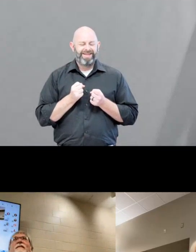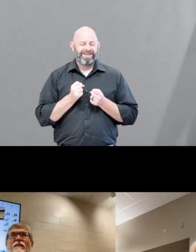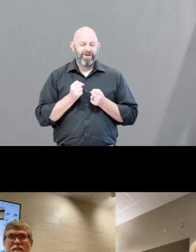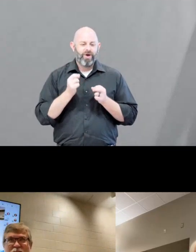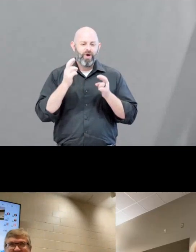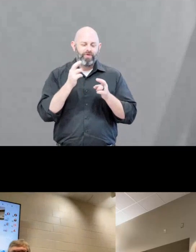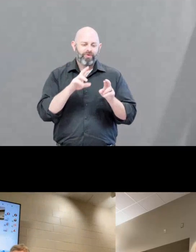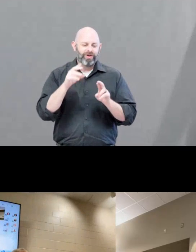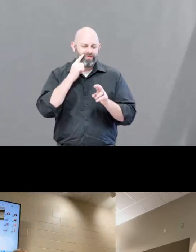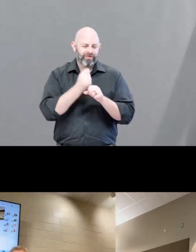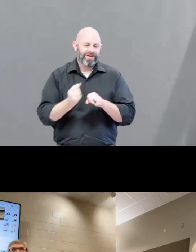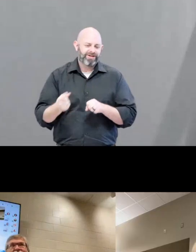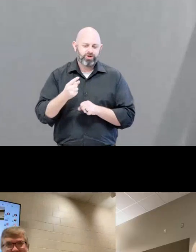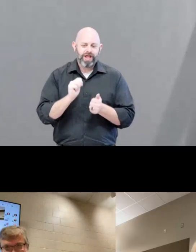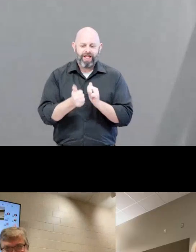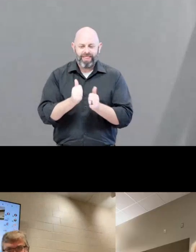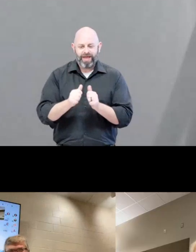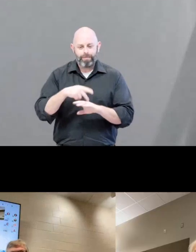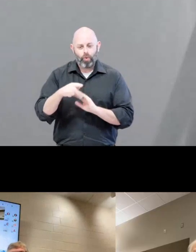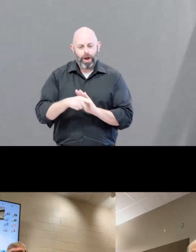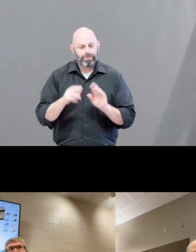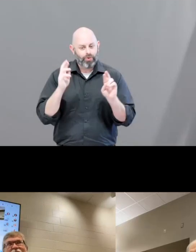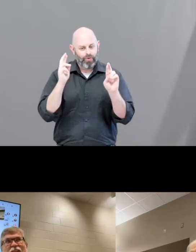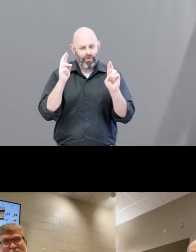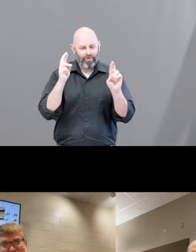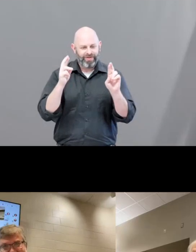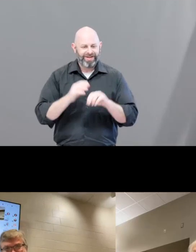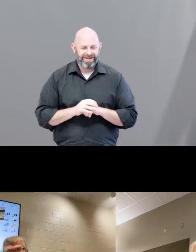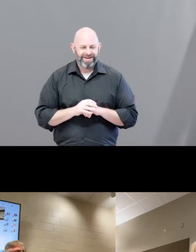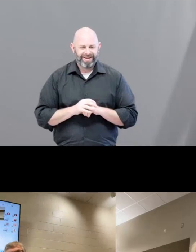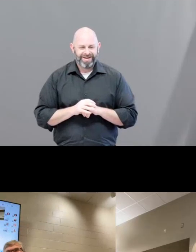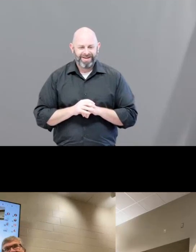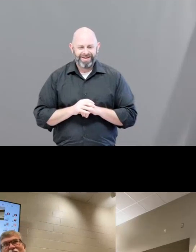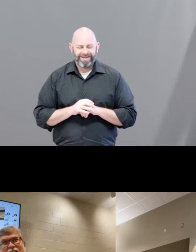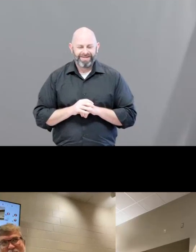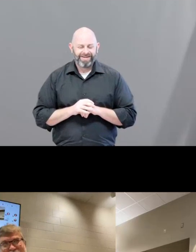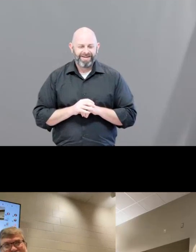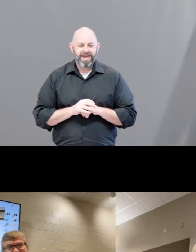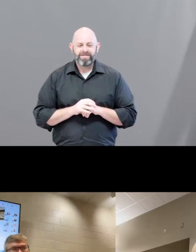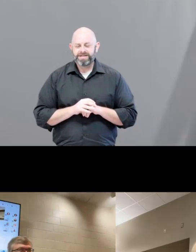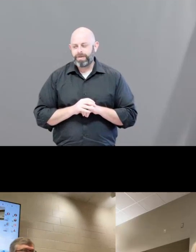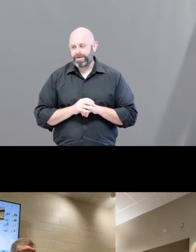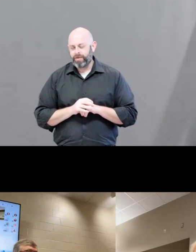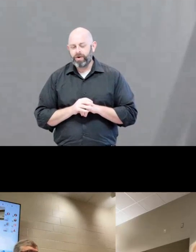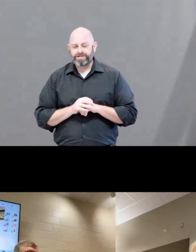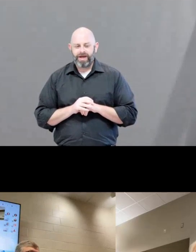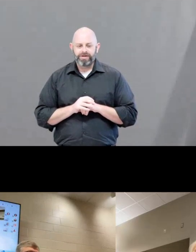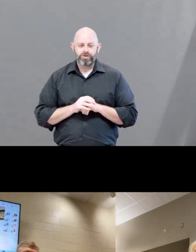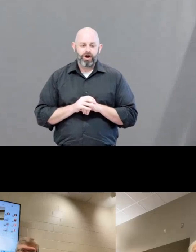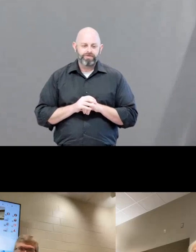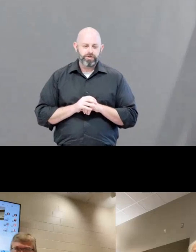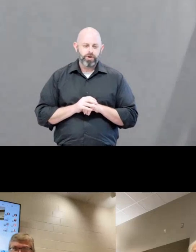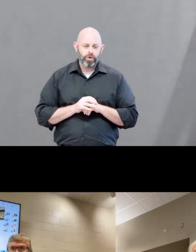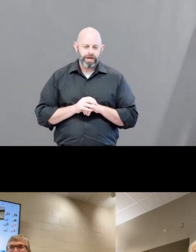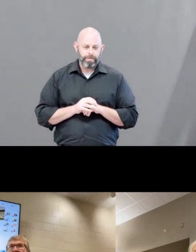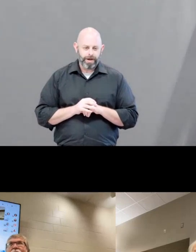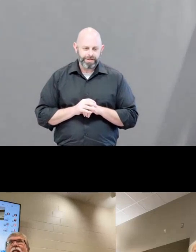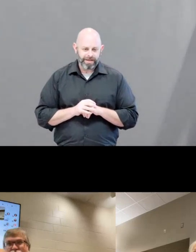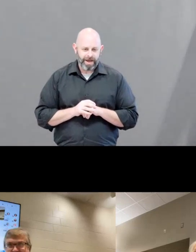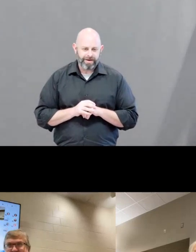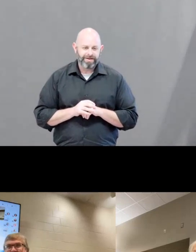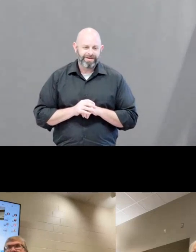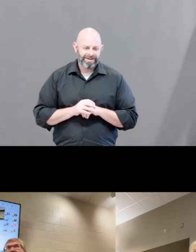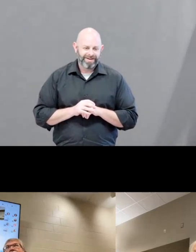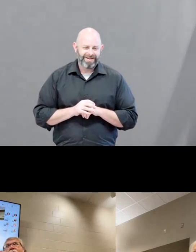if nothing else. Is there anything we can do to help? Kevin is mimicking what it's like to drive so slowly.